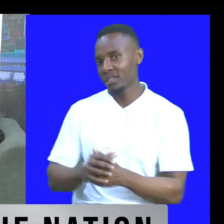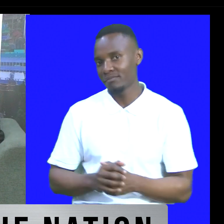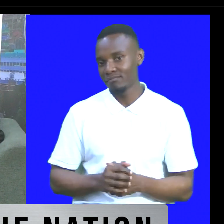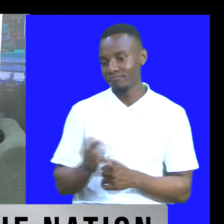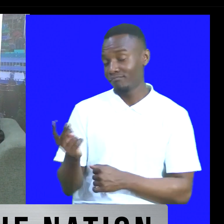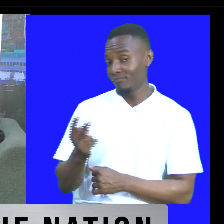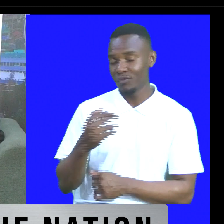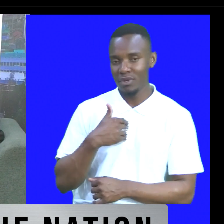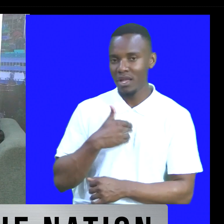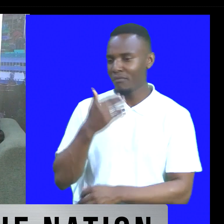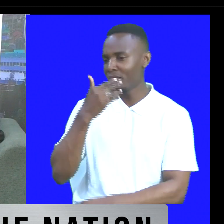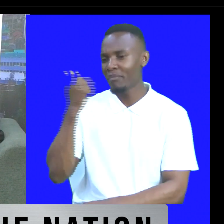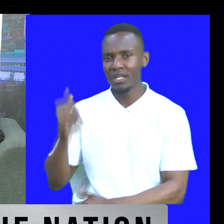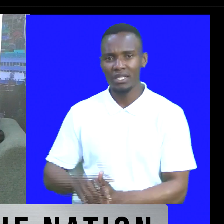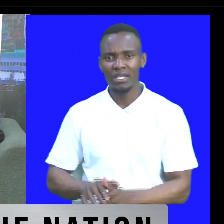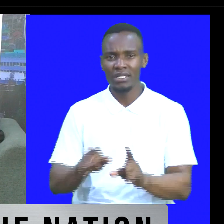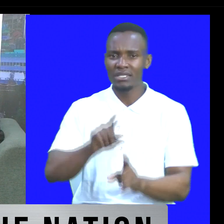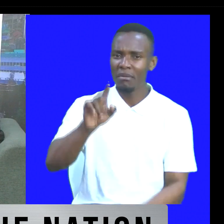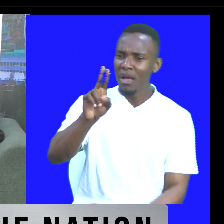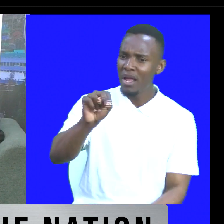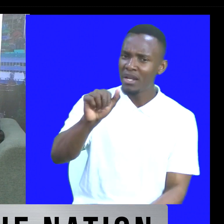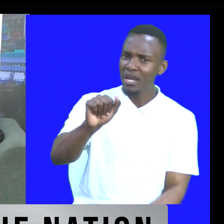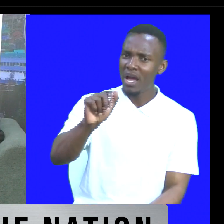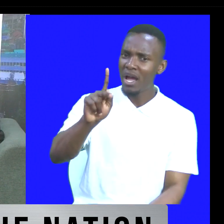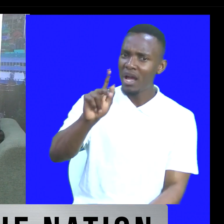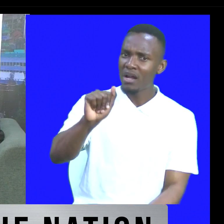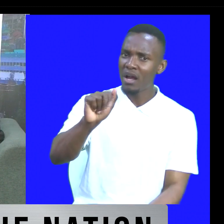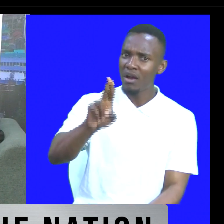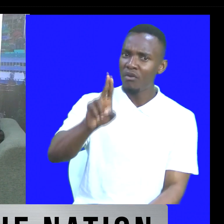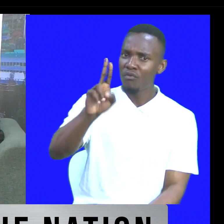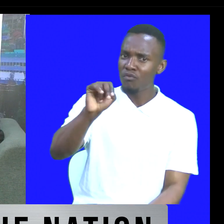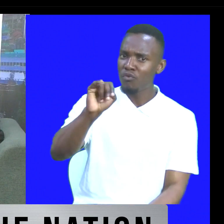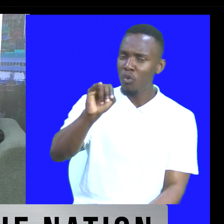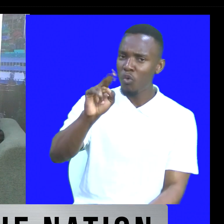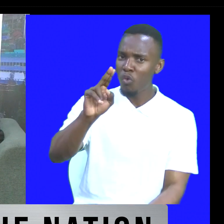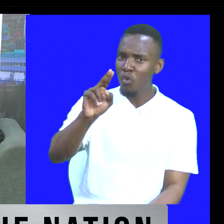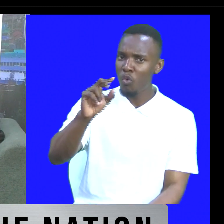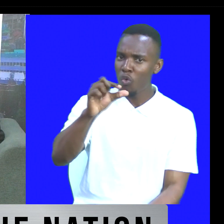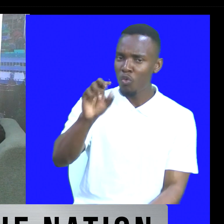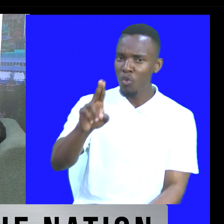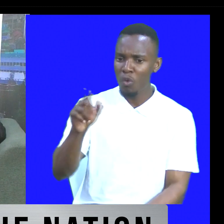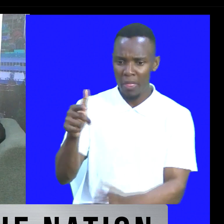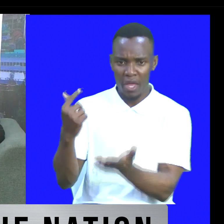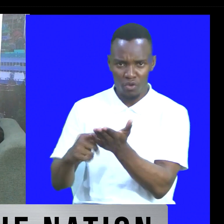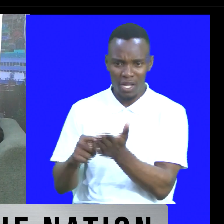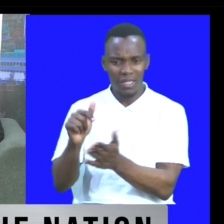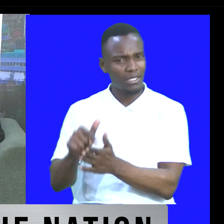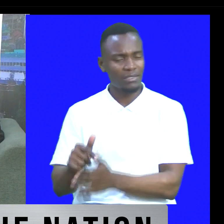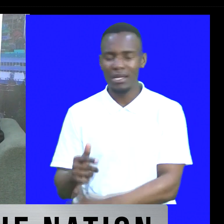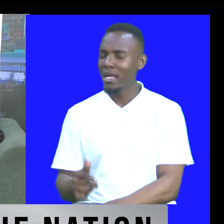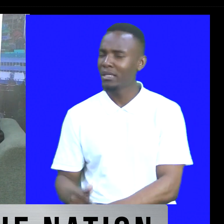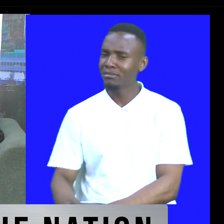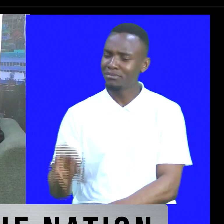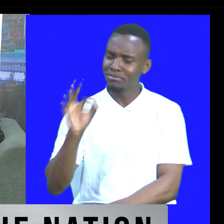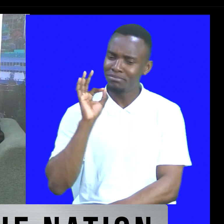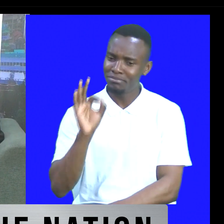Uganda have better stadium? Nakavumbu Stadium, Jonah, if you see Nakavumbu Stadium in Uganda, it's a serious stadium.